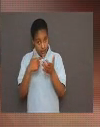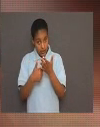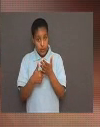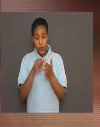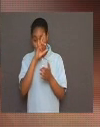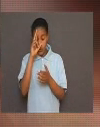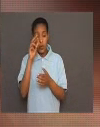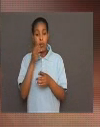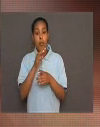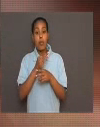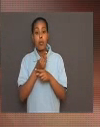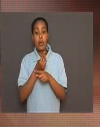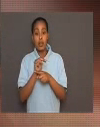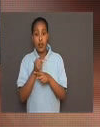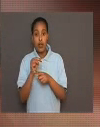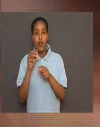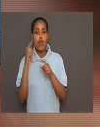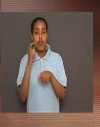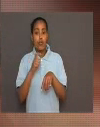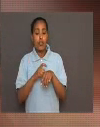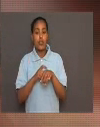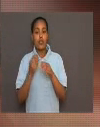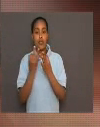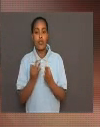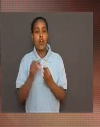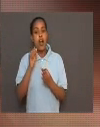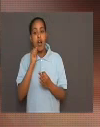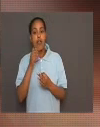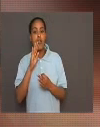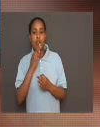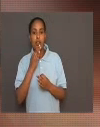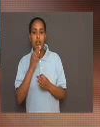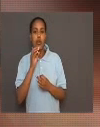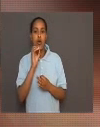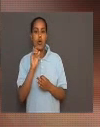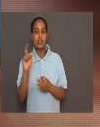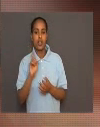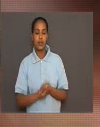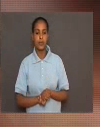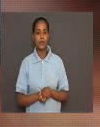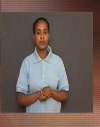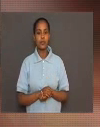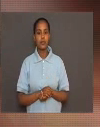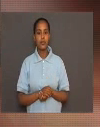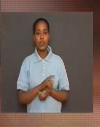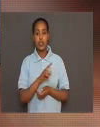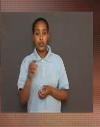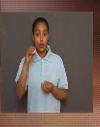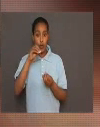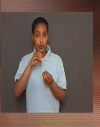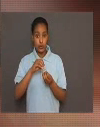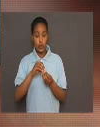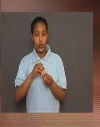because metalloids often form amphoteric oxides. They also